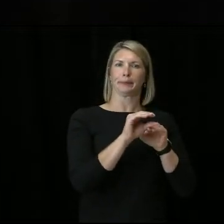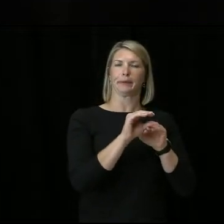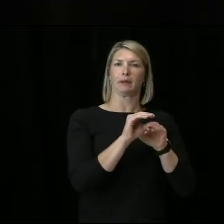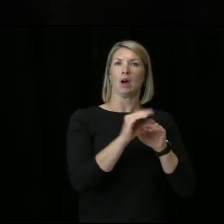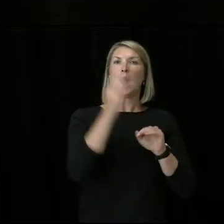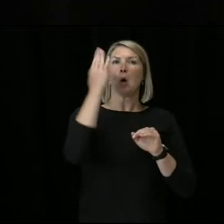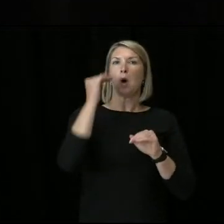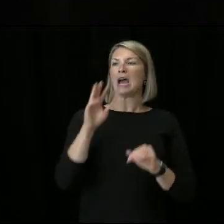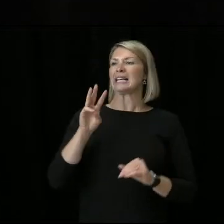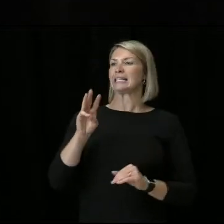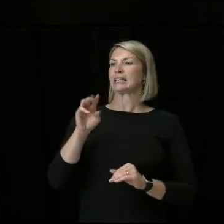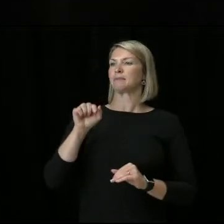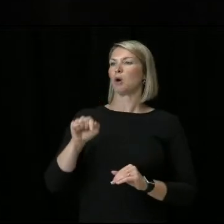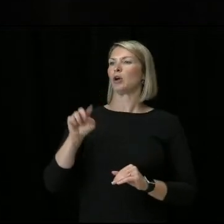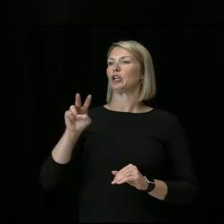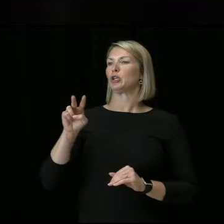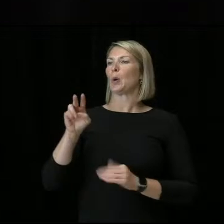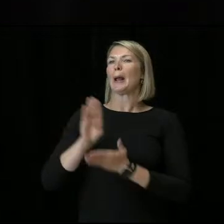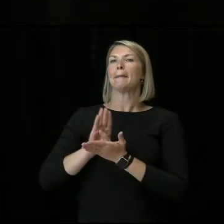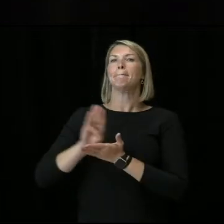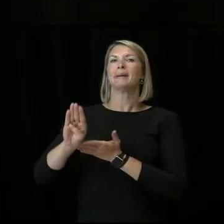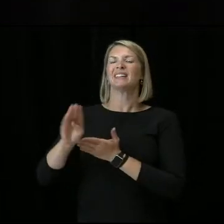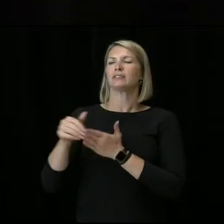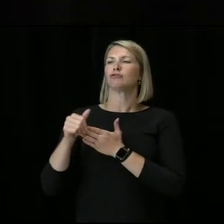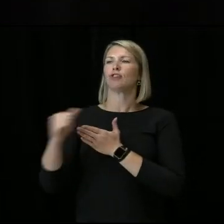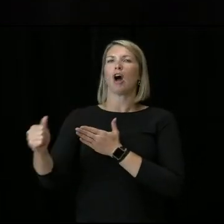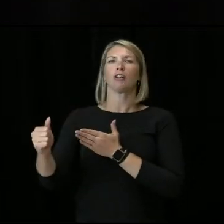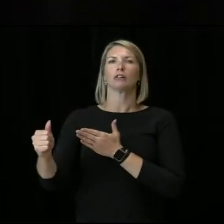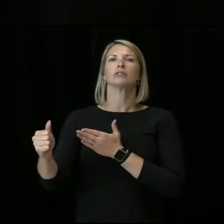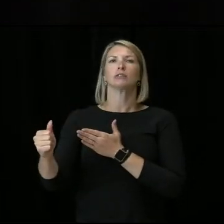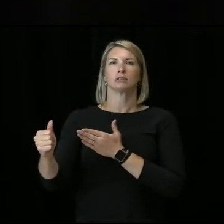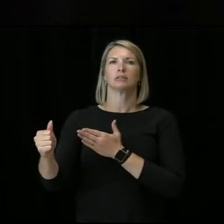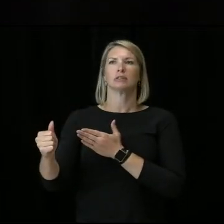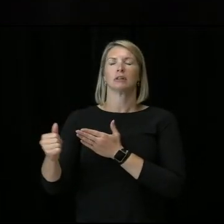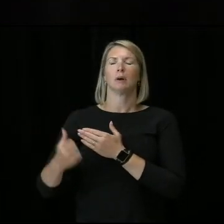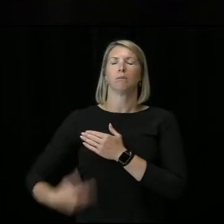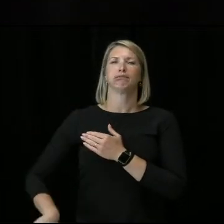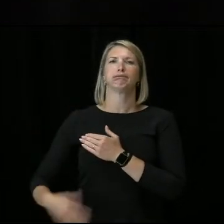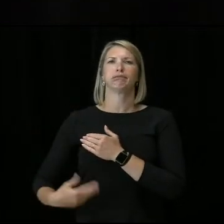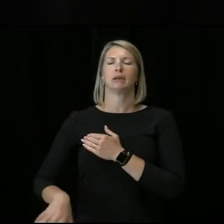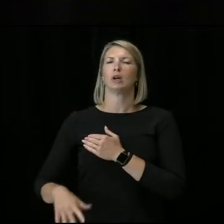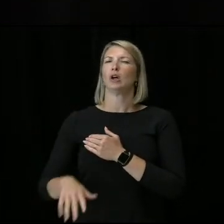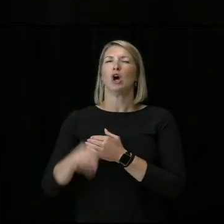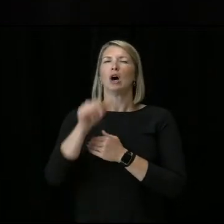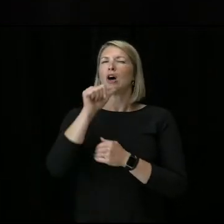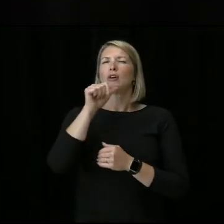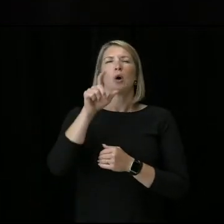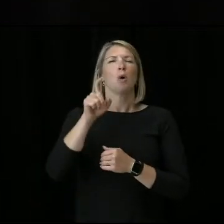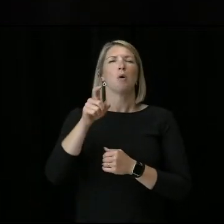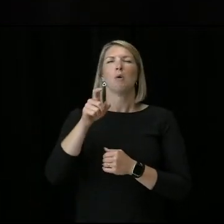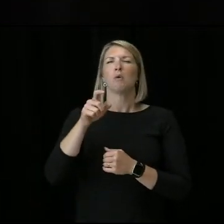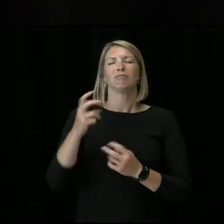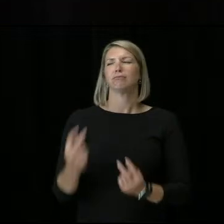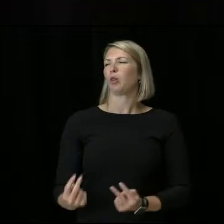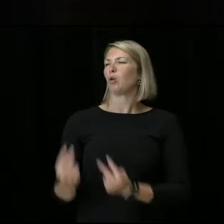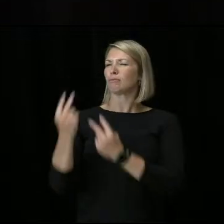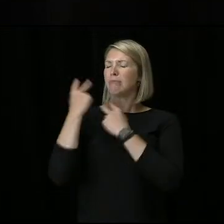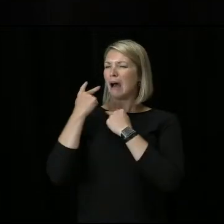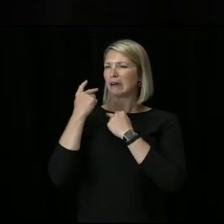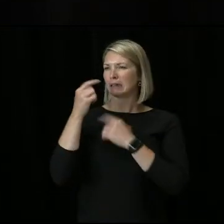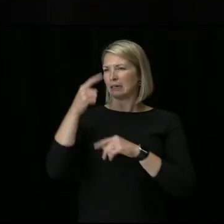at $6.2 billion with a 5-year timeline. We don't need to revisit what happened, but it certainly has spiraled from